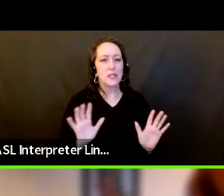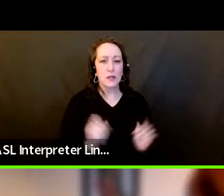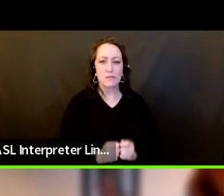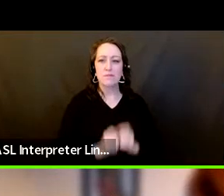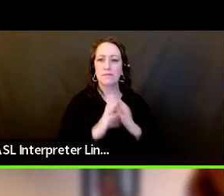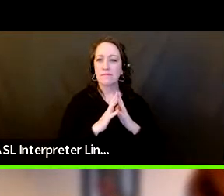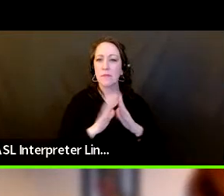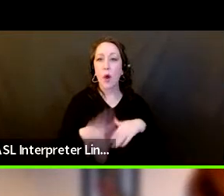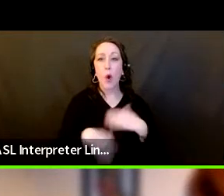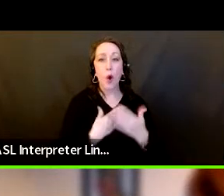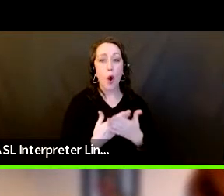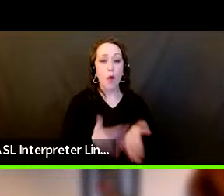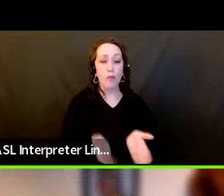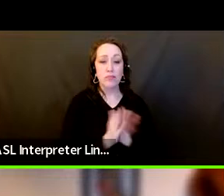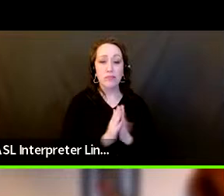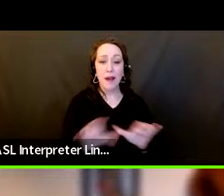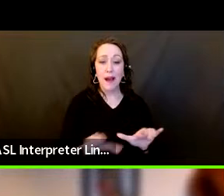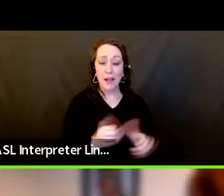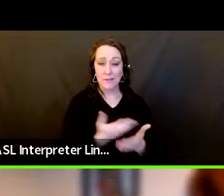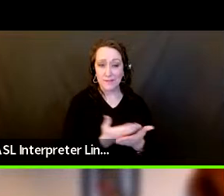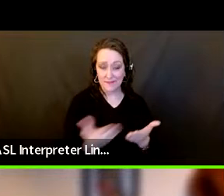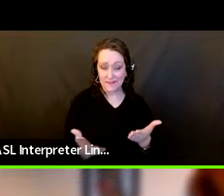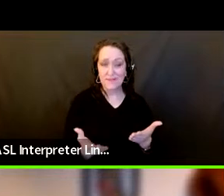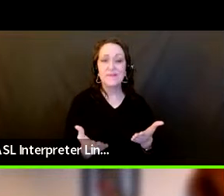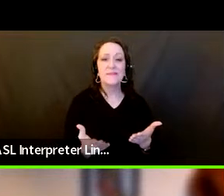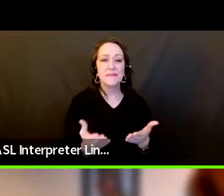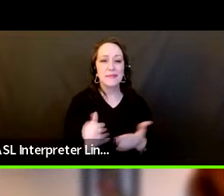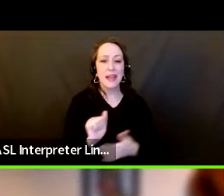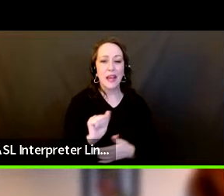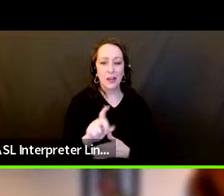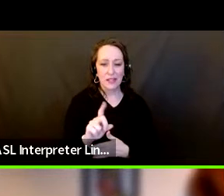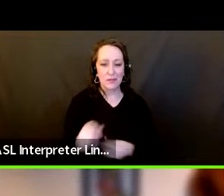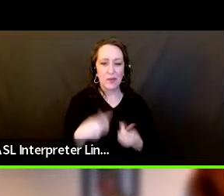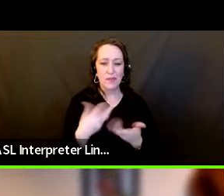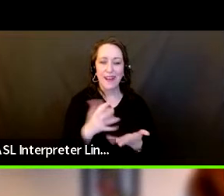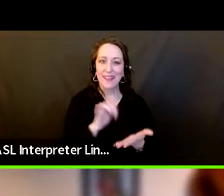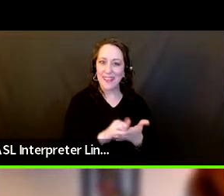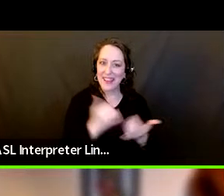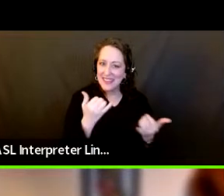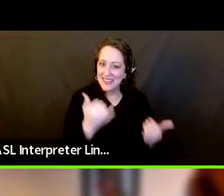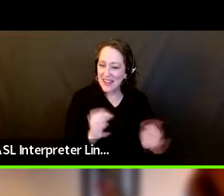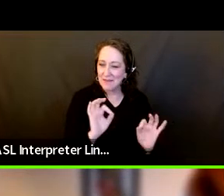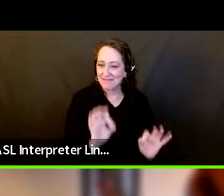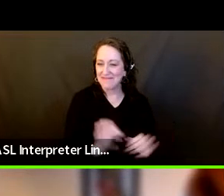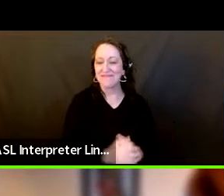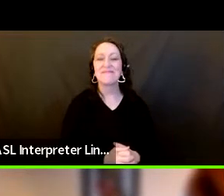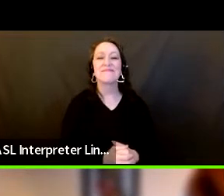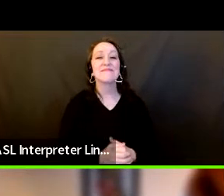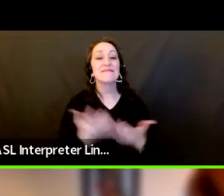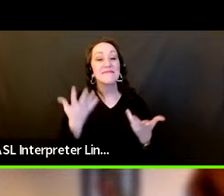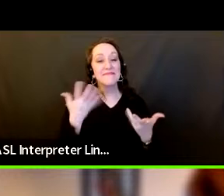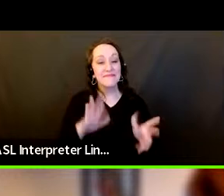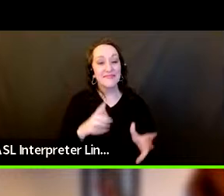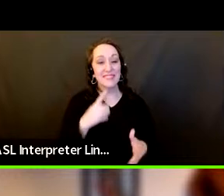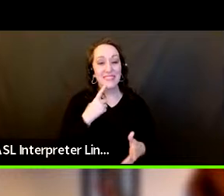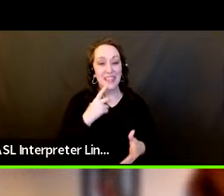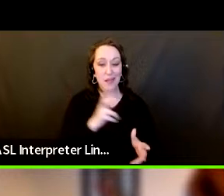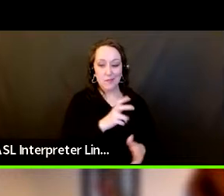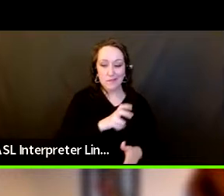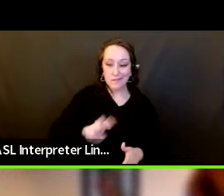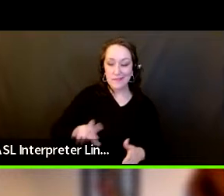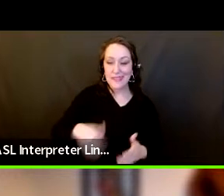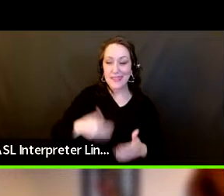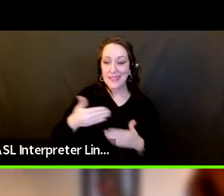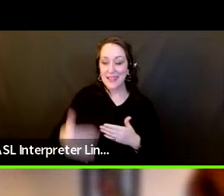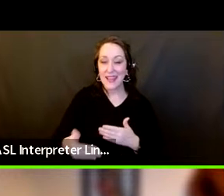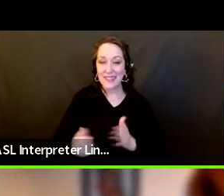of all of the requested action items, and the Air District is providing just that today. So with that said, we're going to go ahead and transition to our